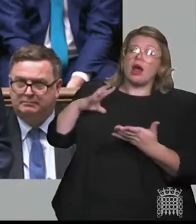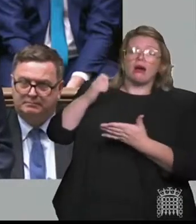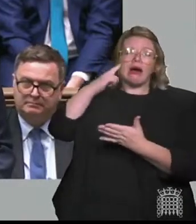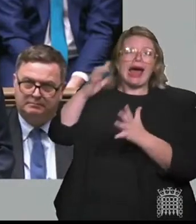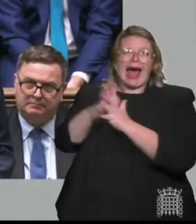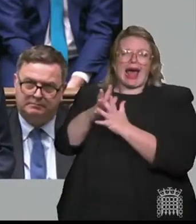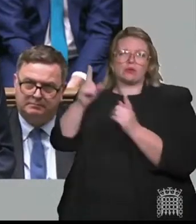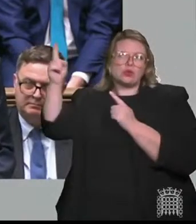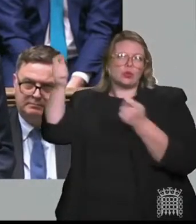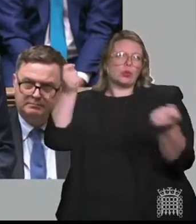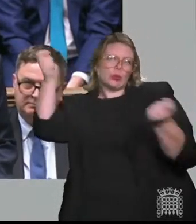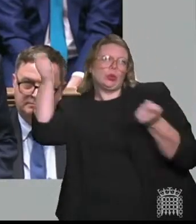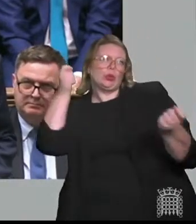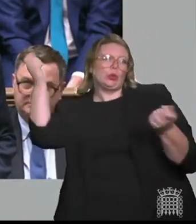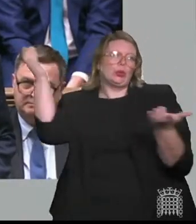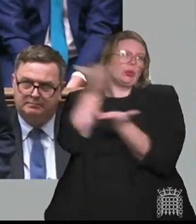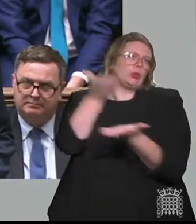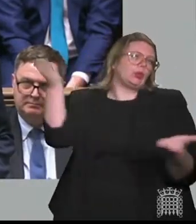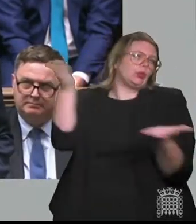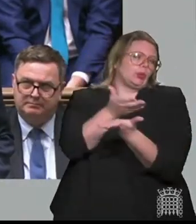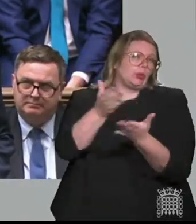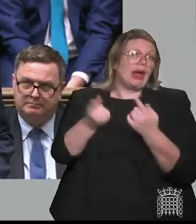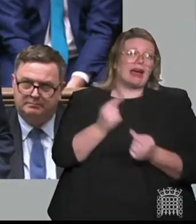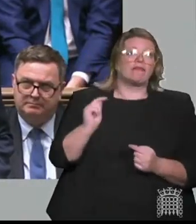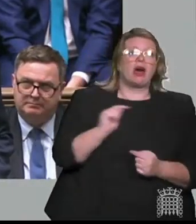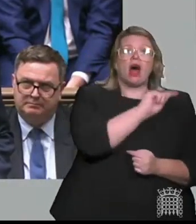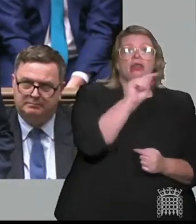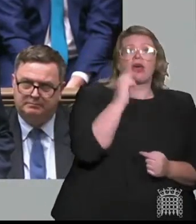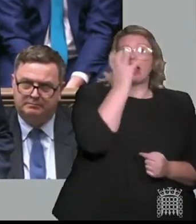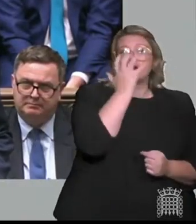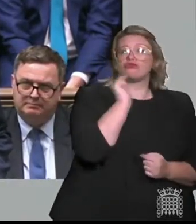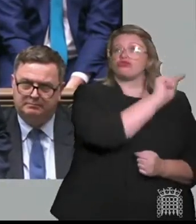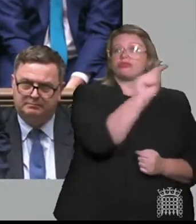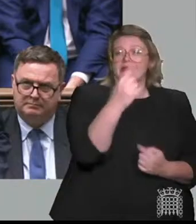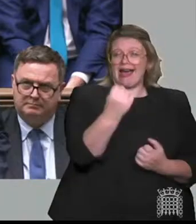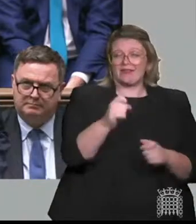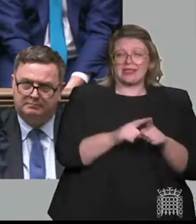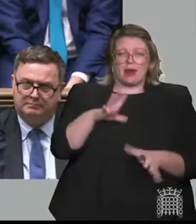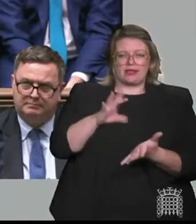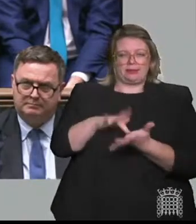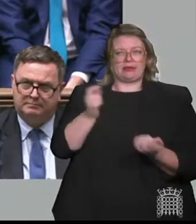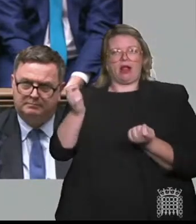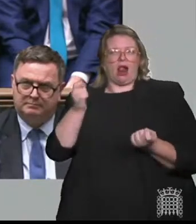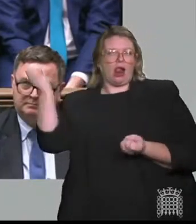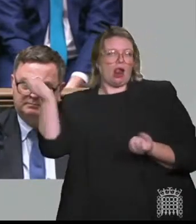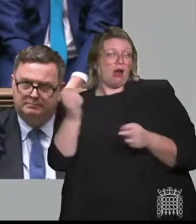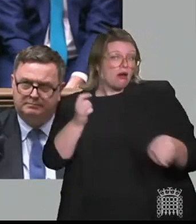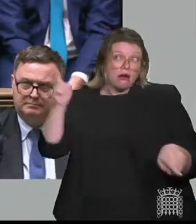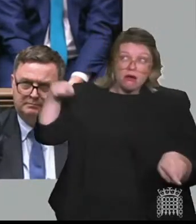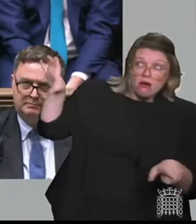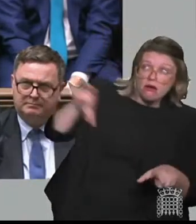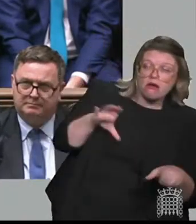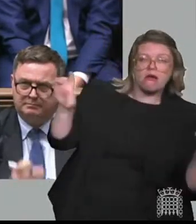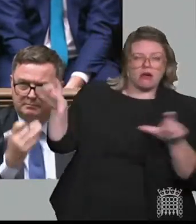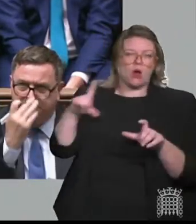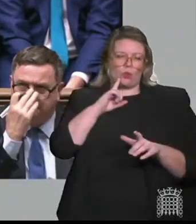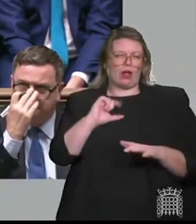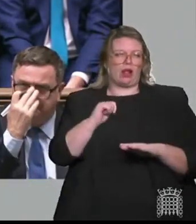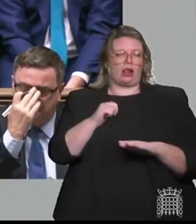investors, modelled on the best such services offered by our competitors, and will increase funding for the Office for Investment to deliver